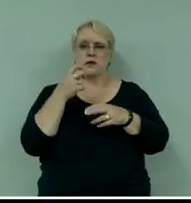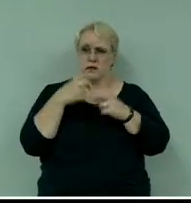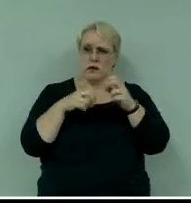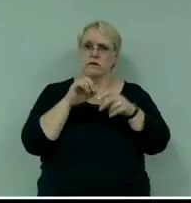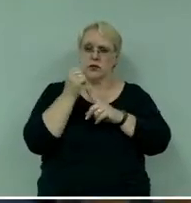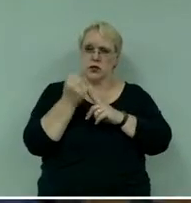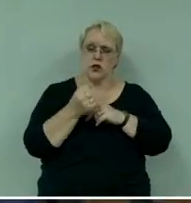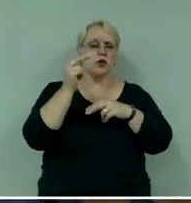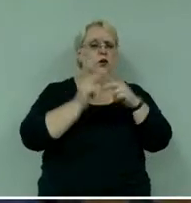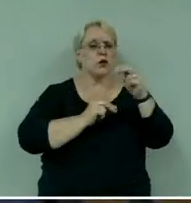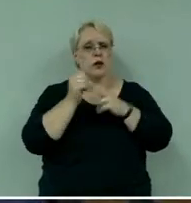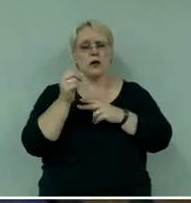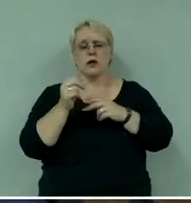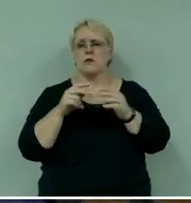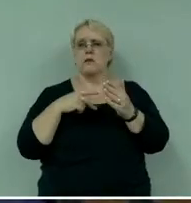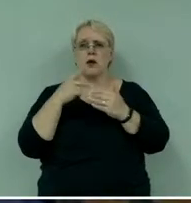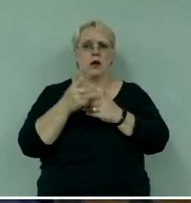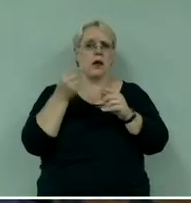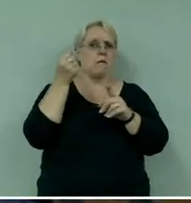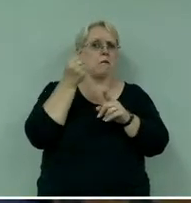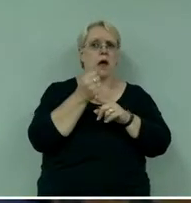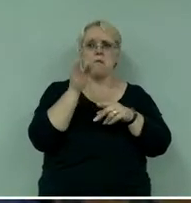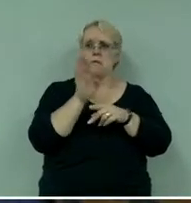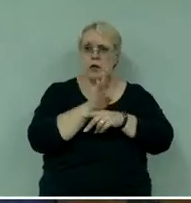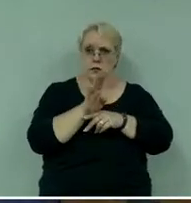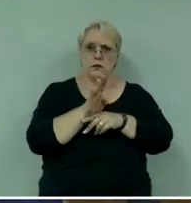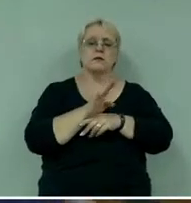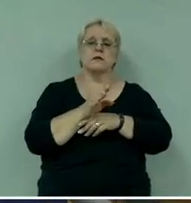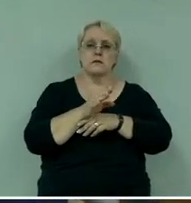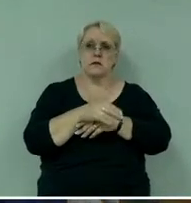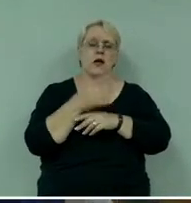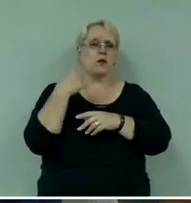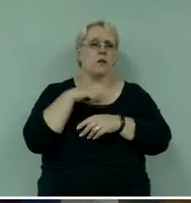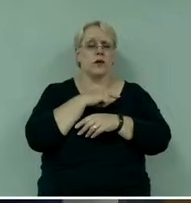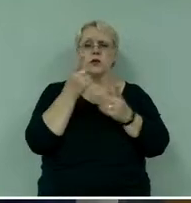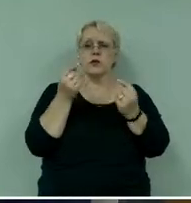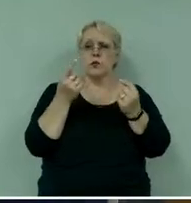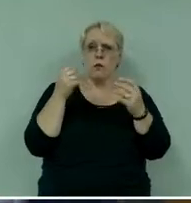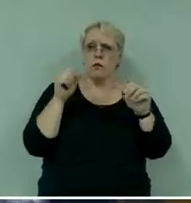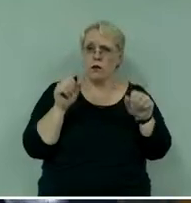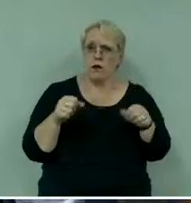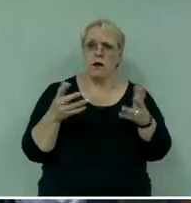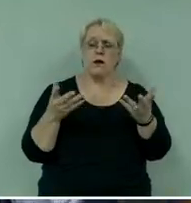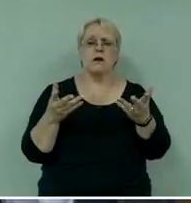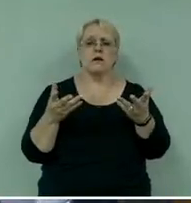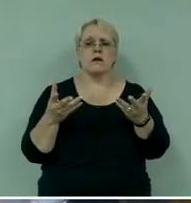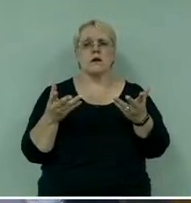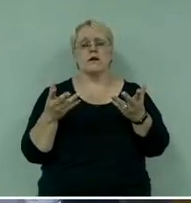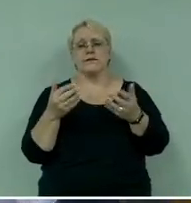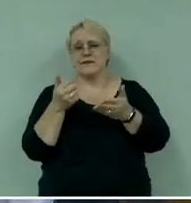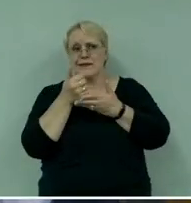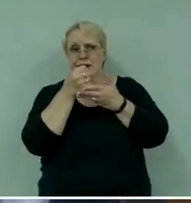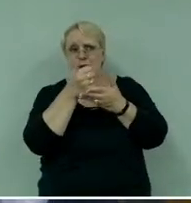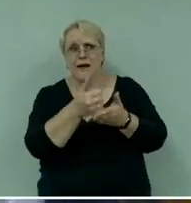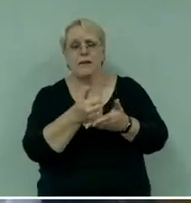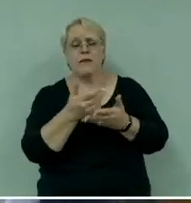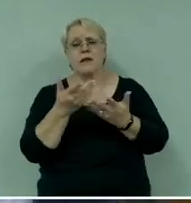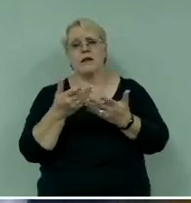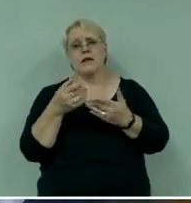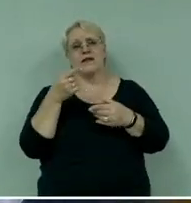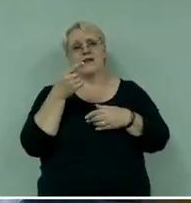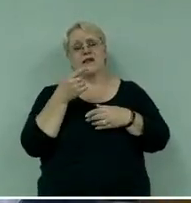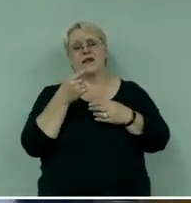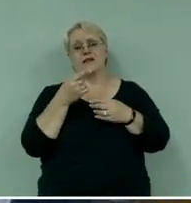situation. Construction projects always impact businesses, Great. and we do what we can to accommodate them as much as possible. This